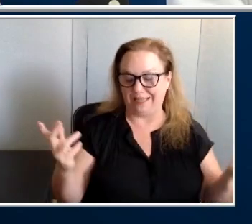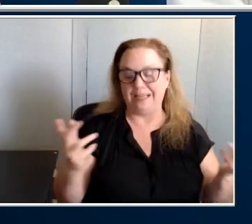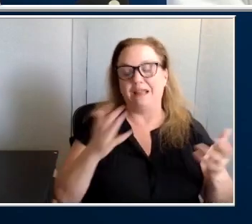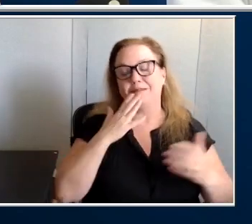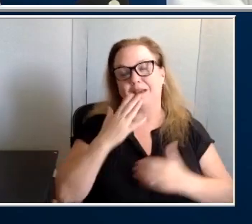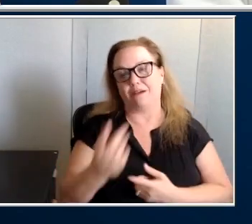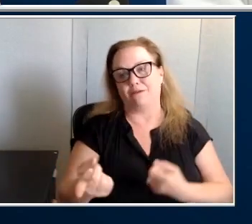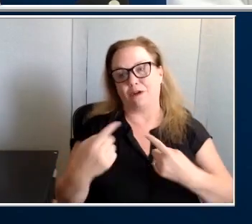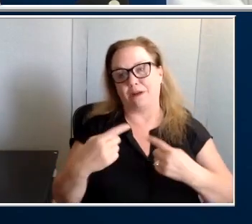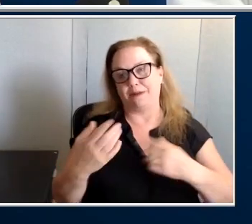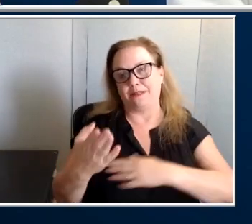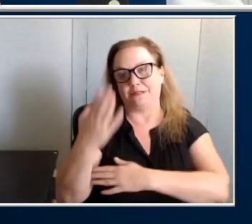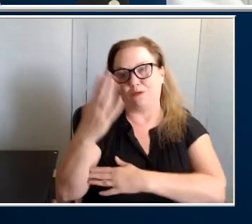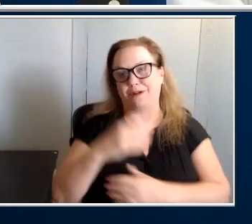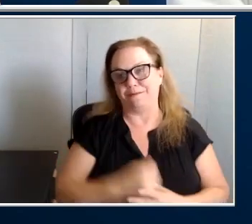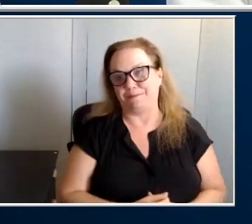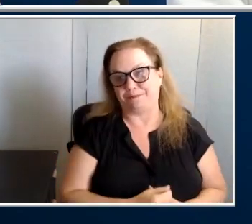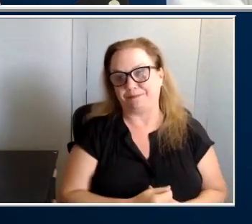program.